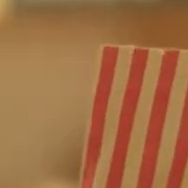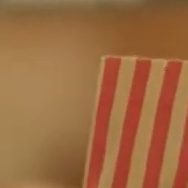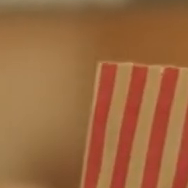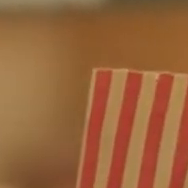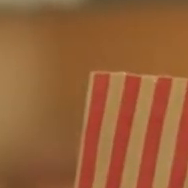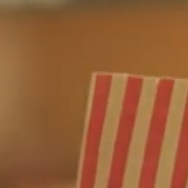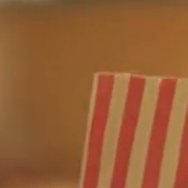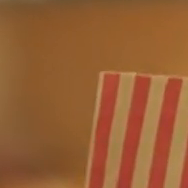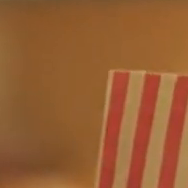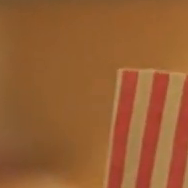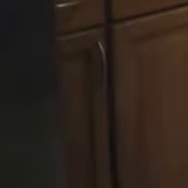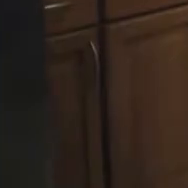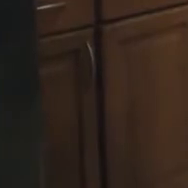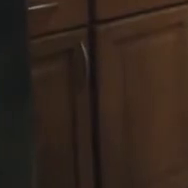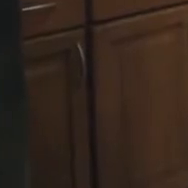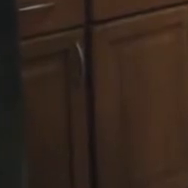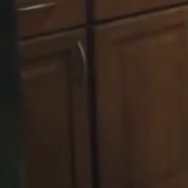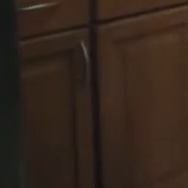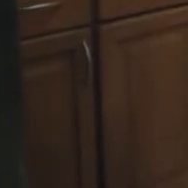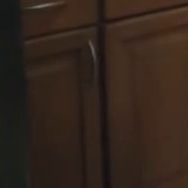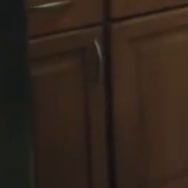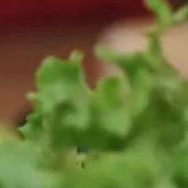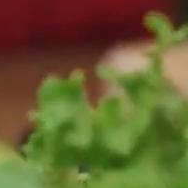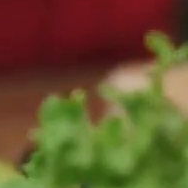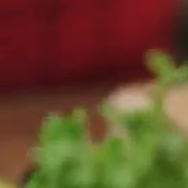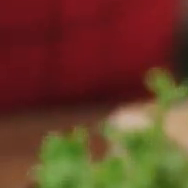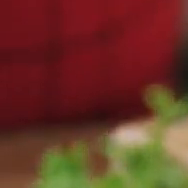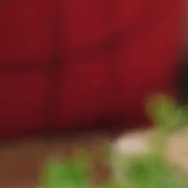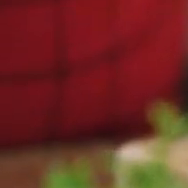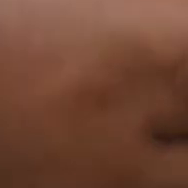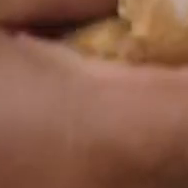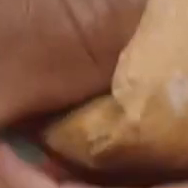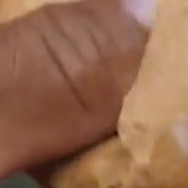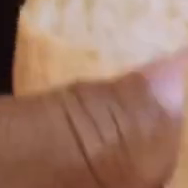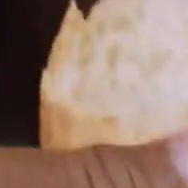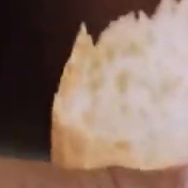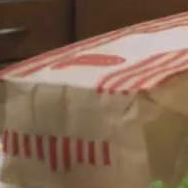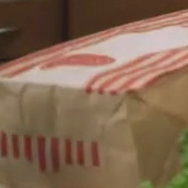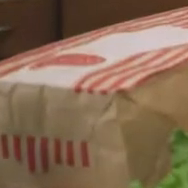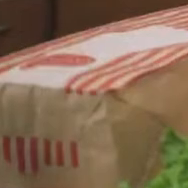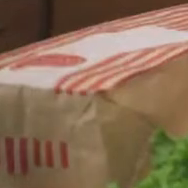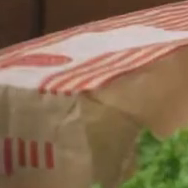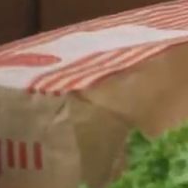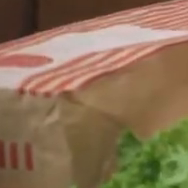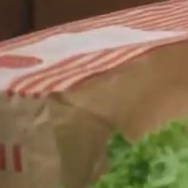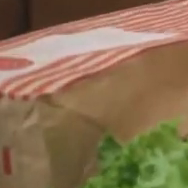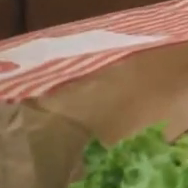old days. It's genuine, it's sure, this bread you must.